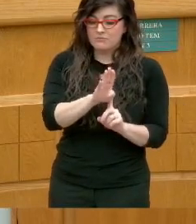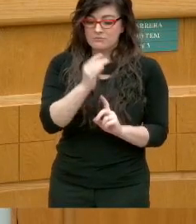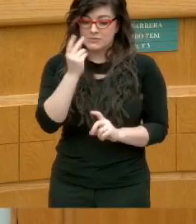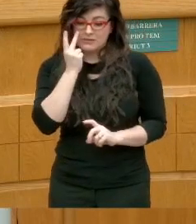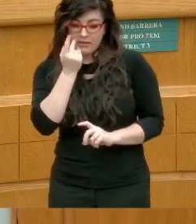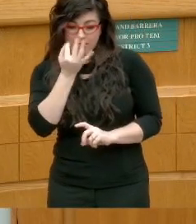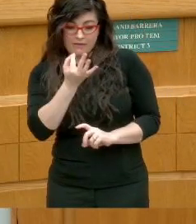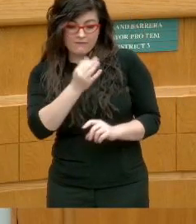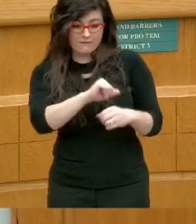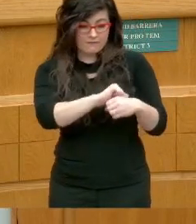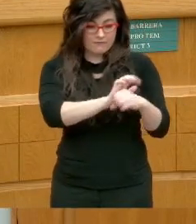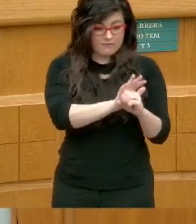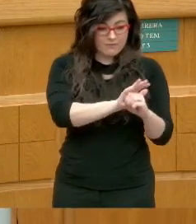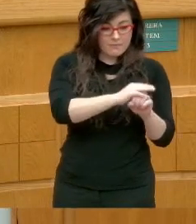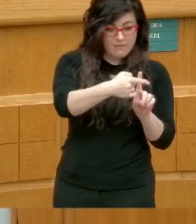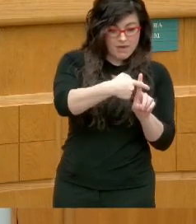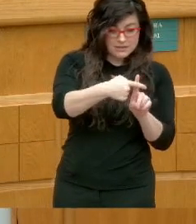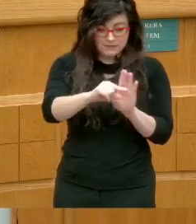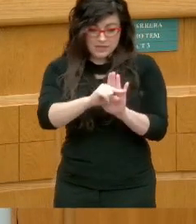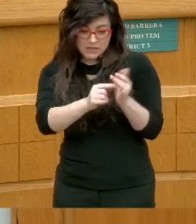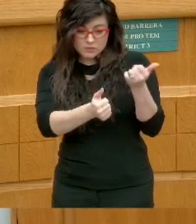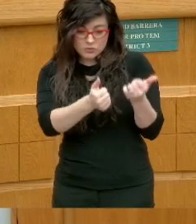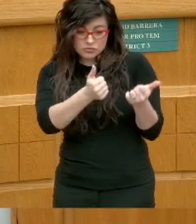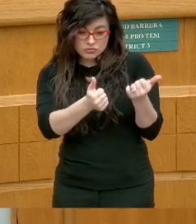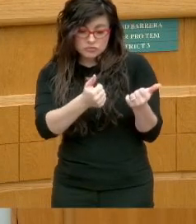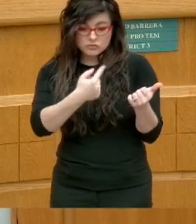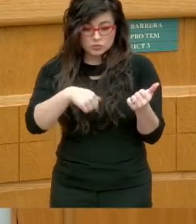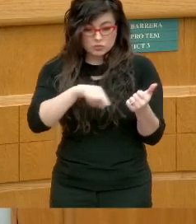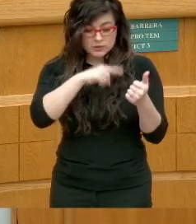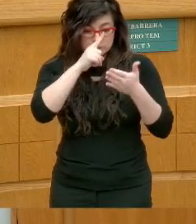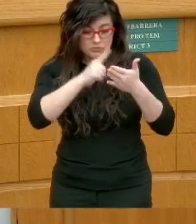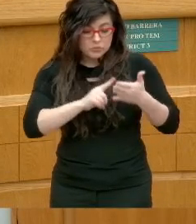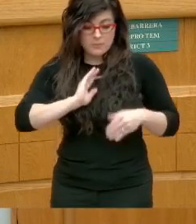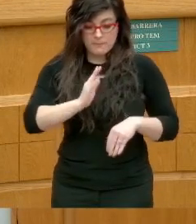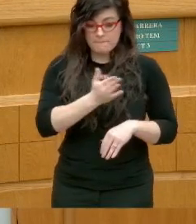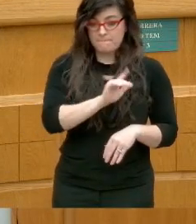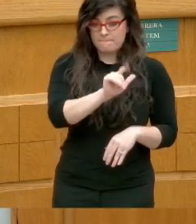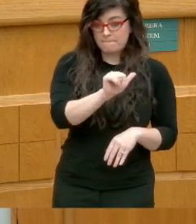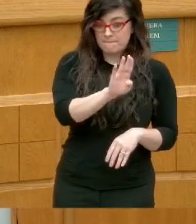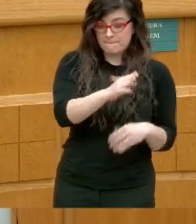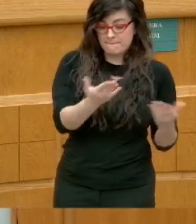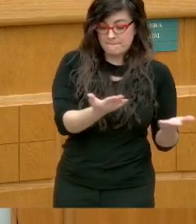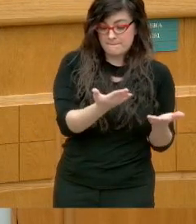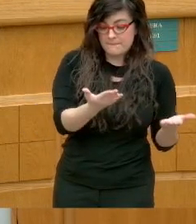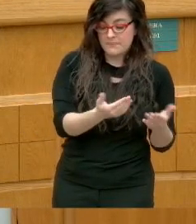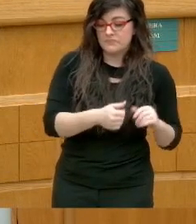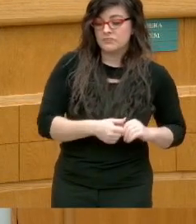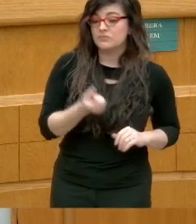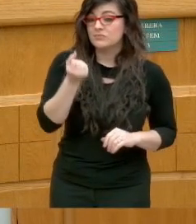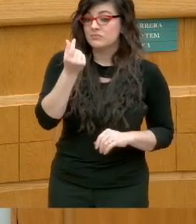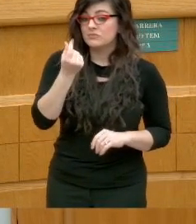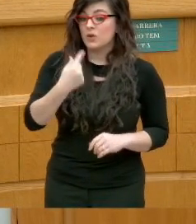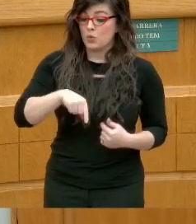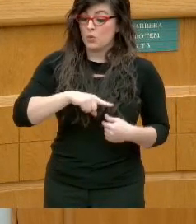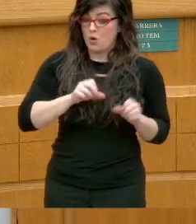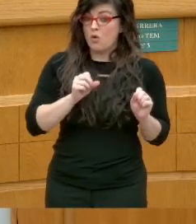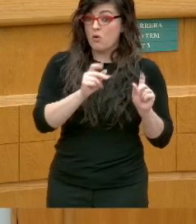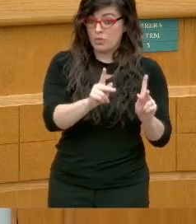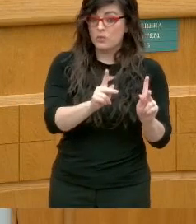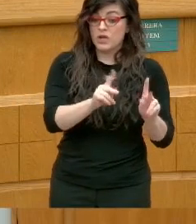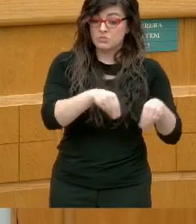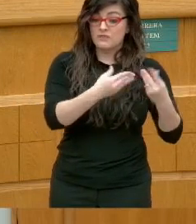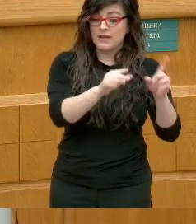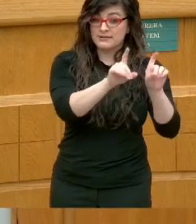negative. And we look at what we do at our laboratory. We're one of 10 authorized labs in the state to perform tests. The city